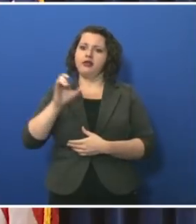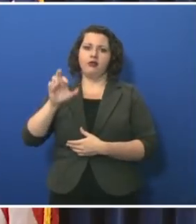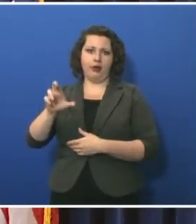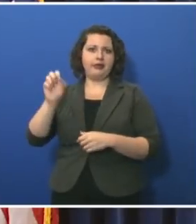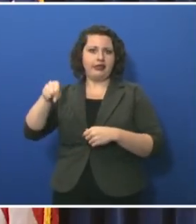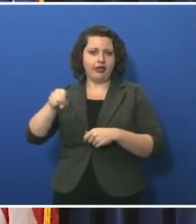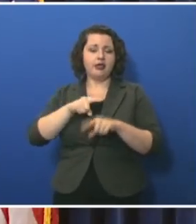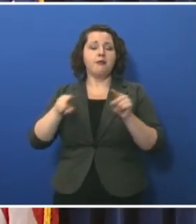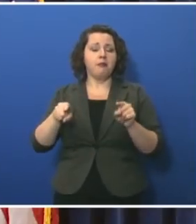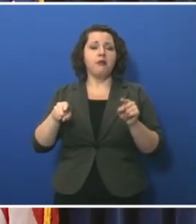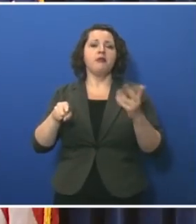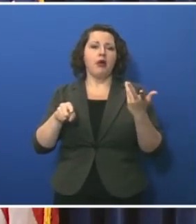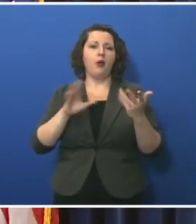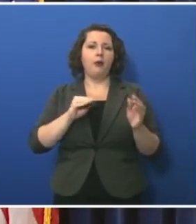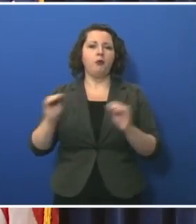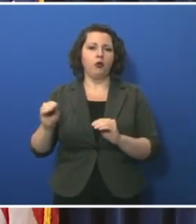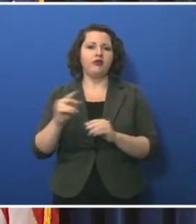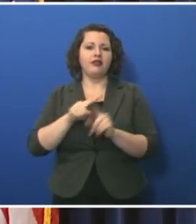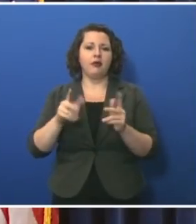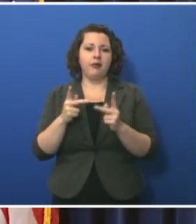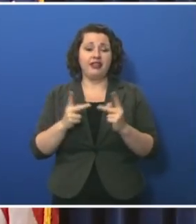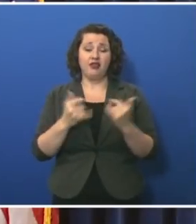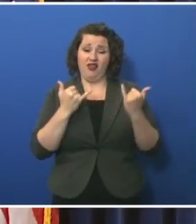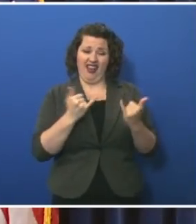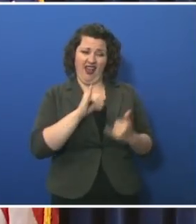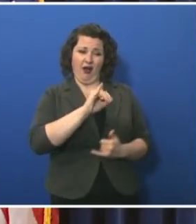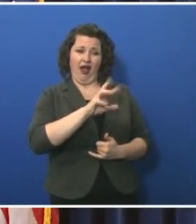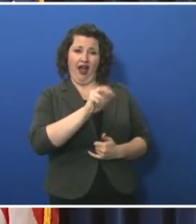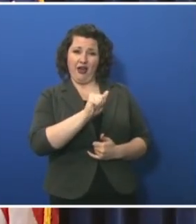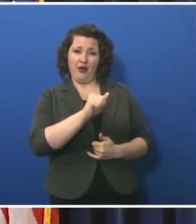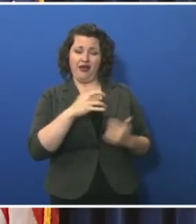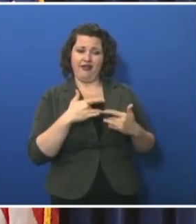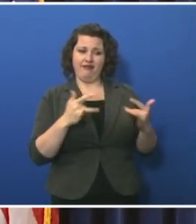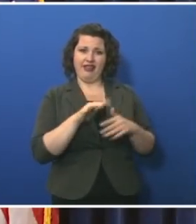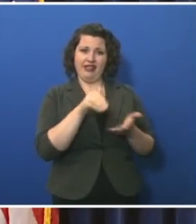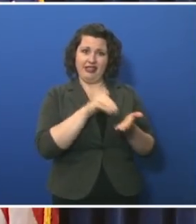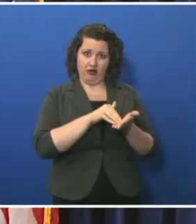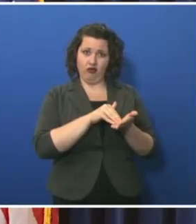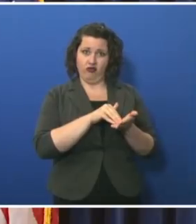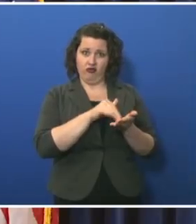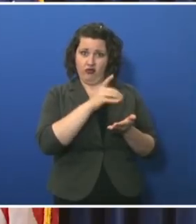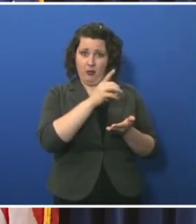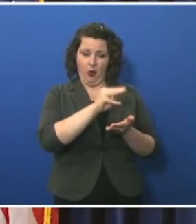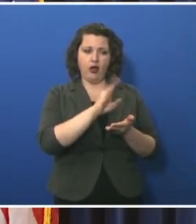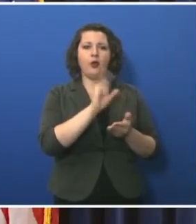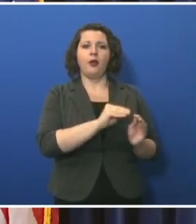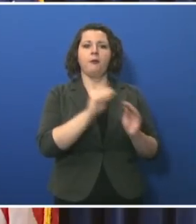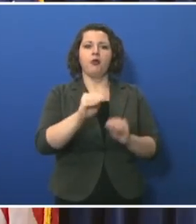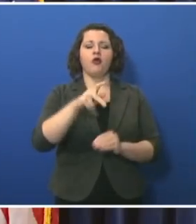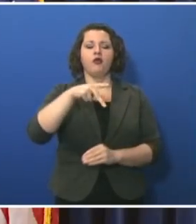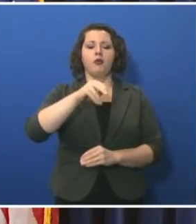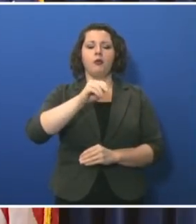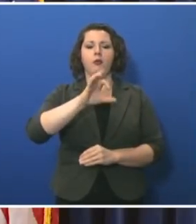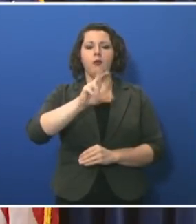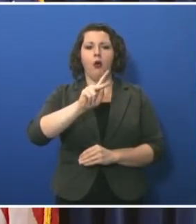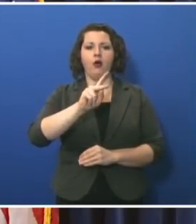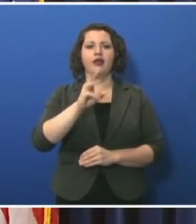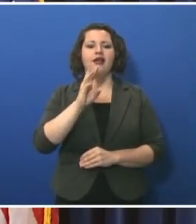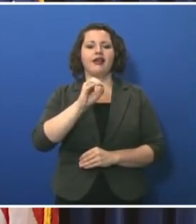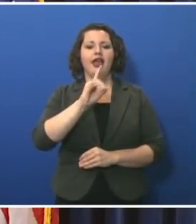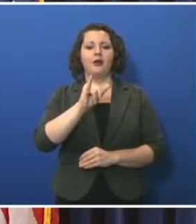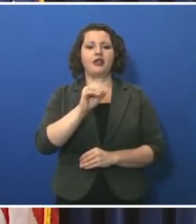The Des Moines site currently is located at the Iowa Event Center's north parking lot. It will move to Polk County River Place